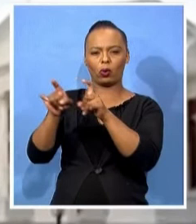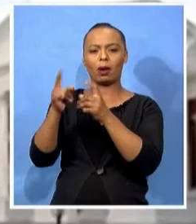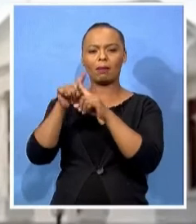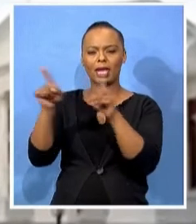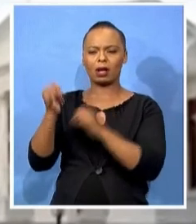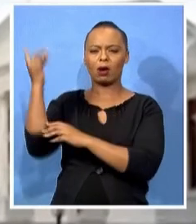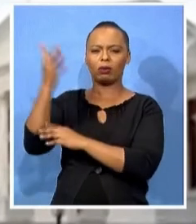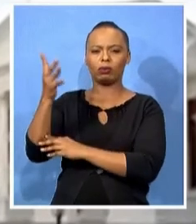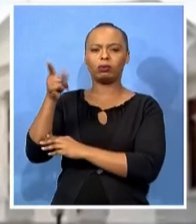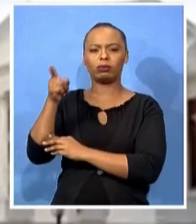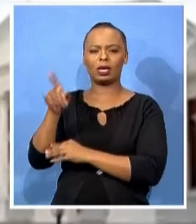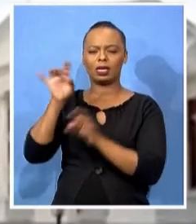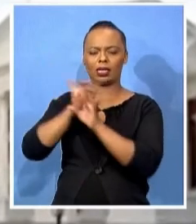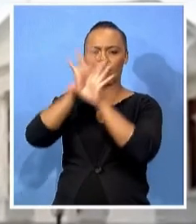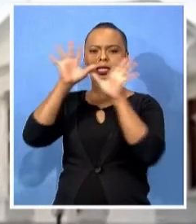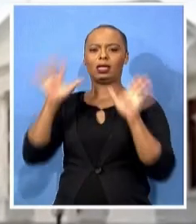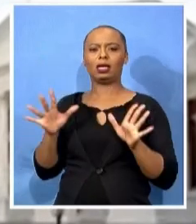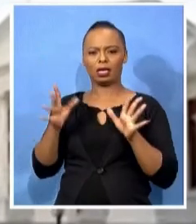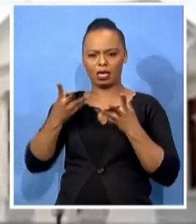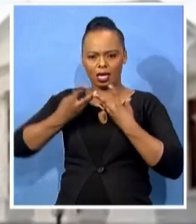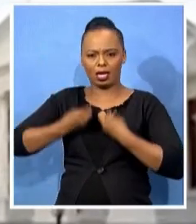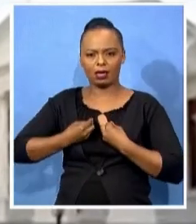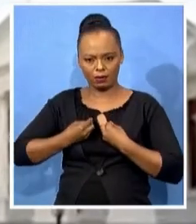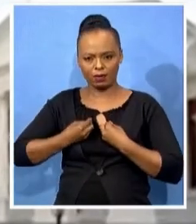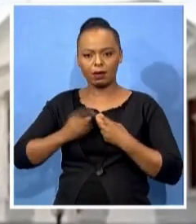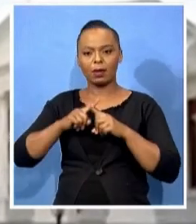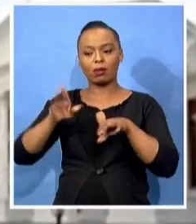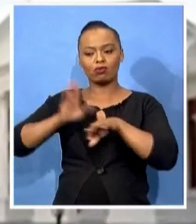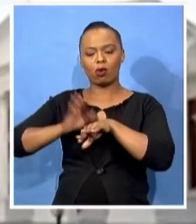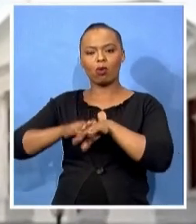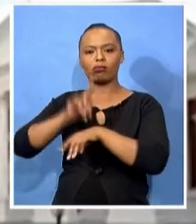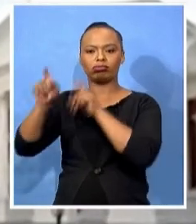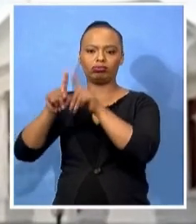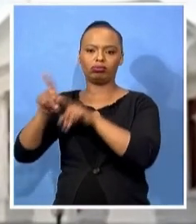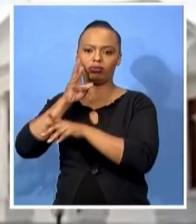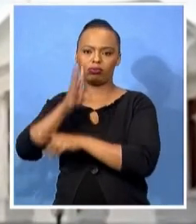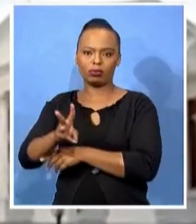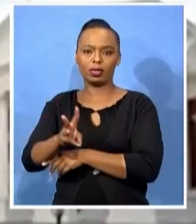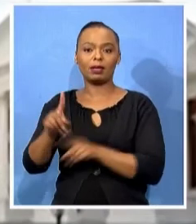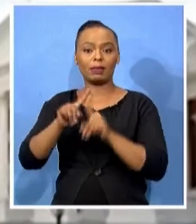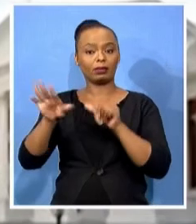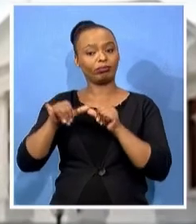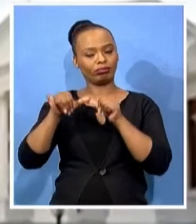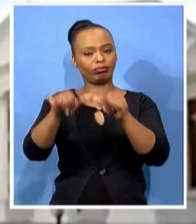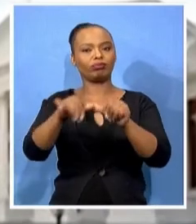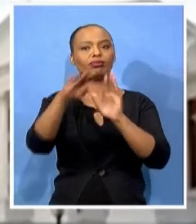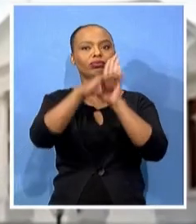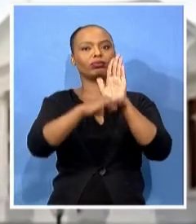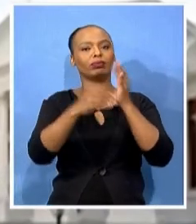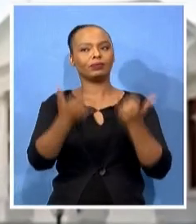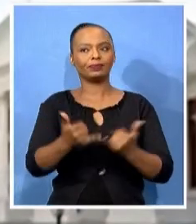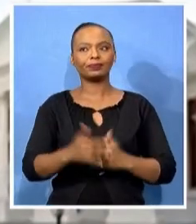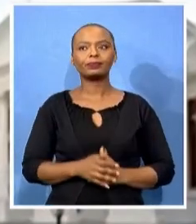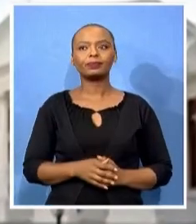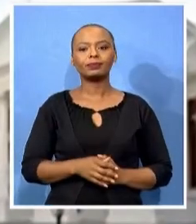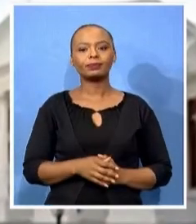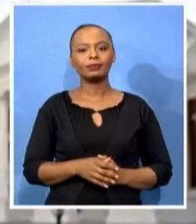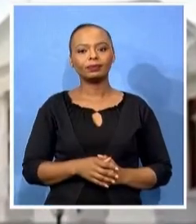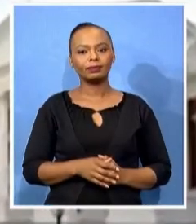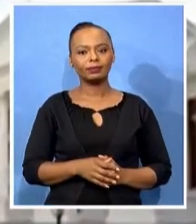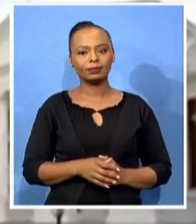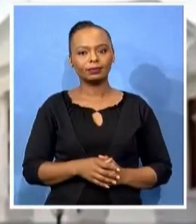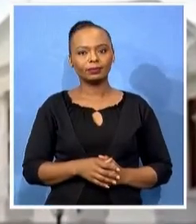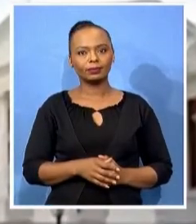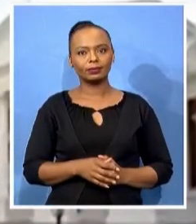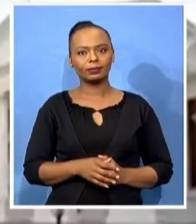into the presentation as presented here. Honorable members, I've noted your raising hands, the wanting